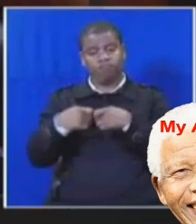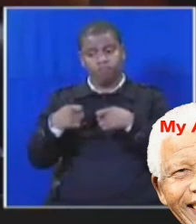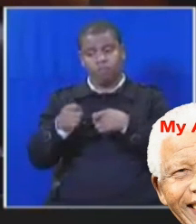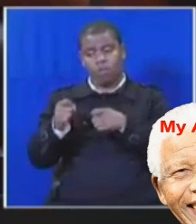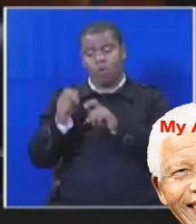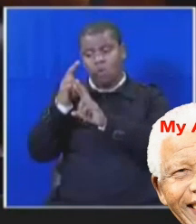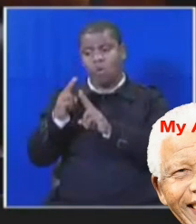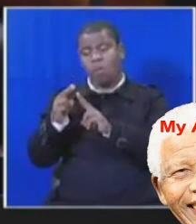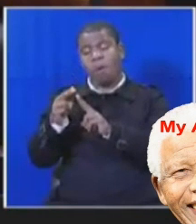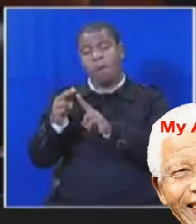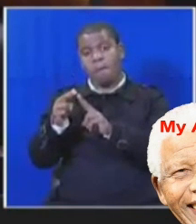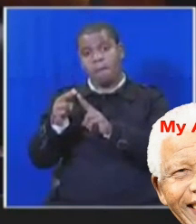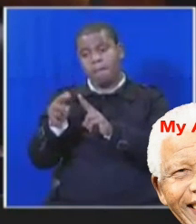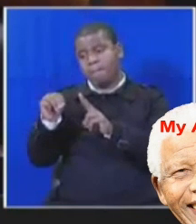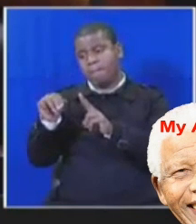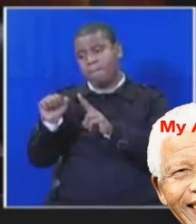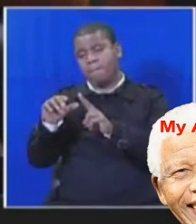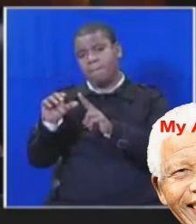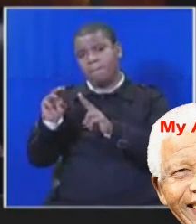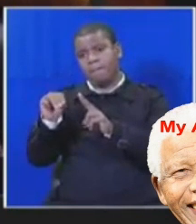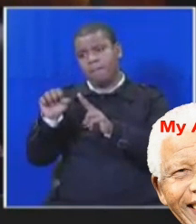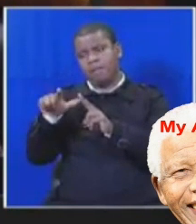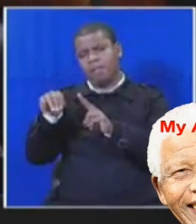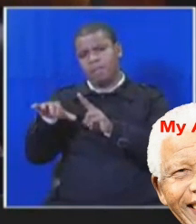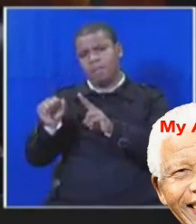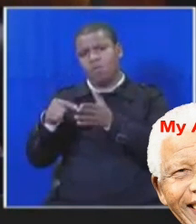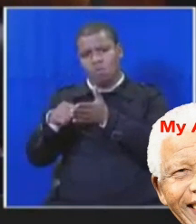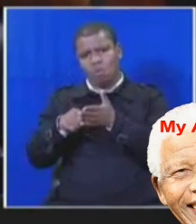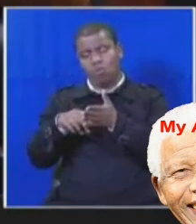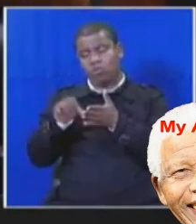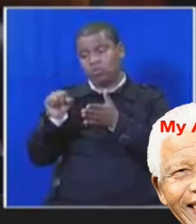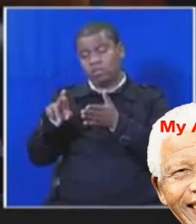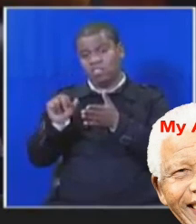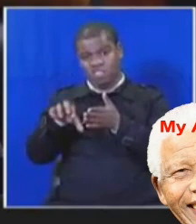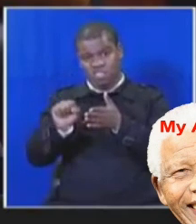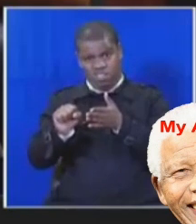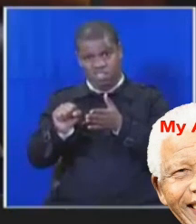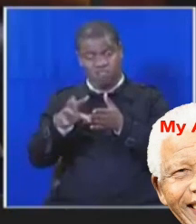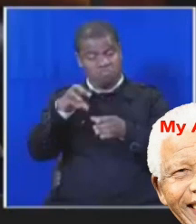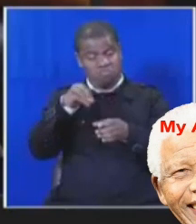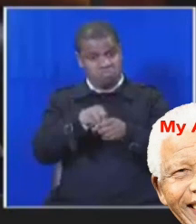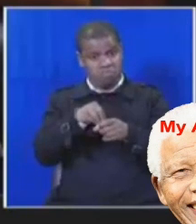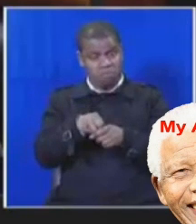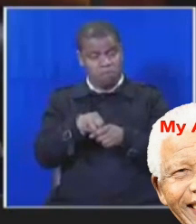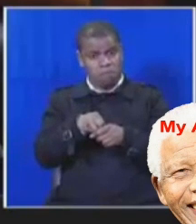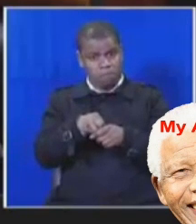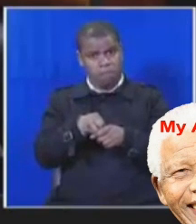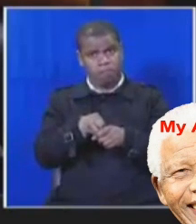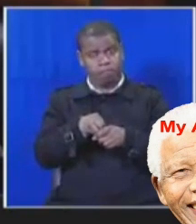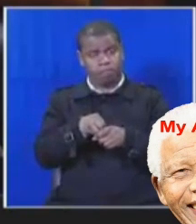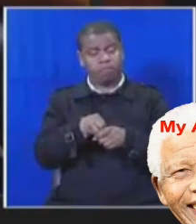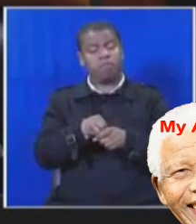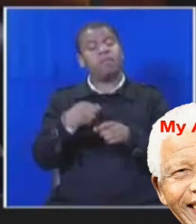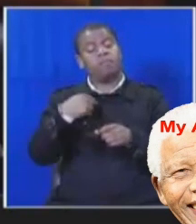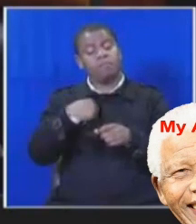owes SAR 16 million. No, but the member was saying they've already paid it, Chair. Can I ask